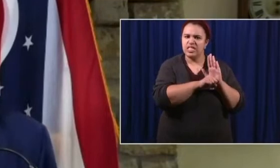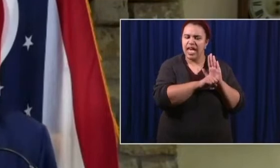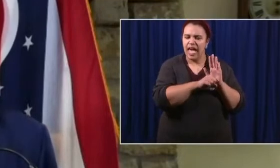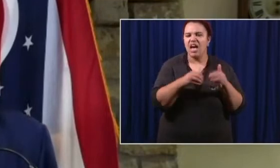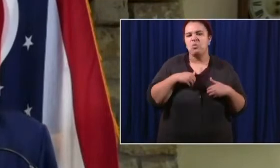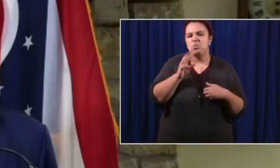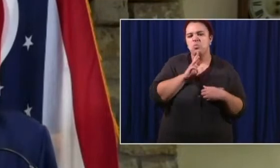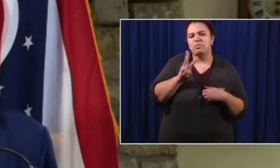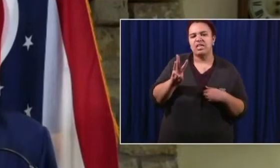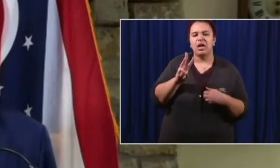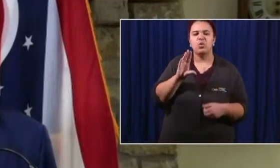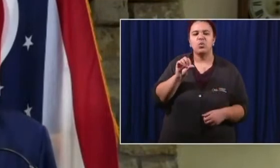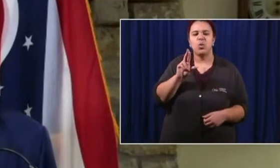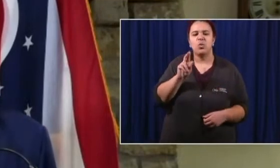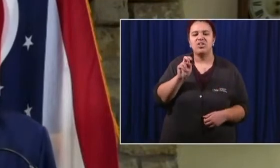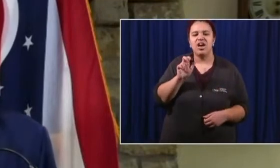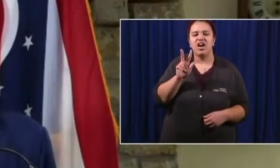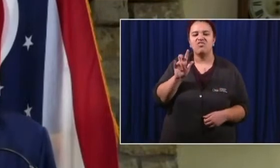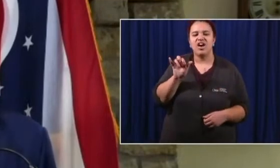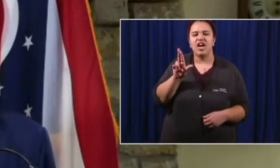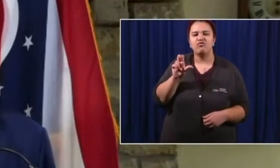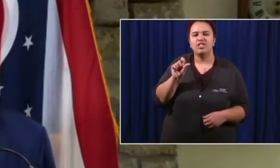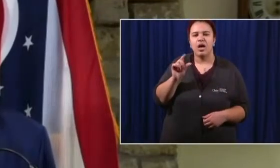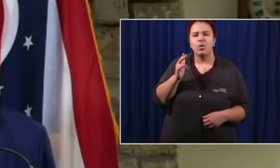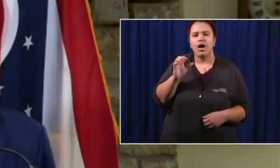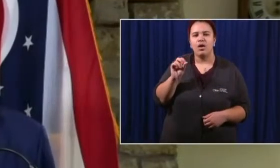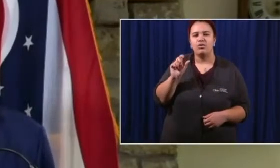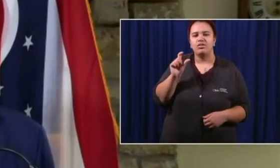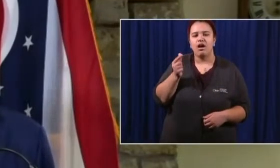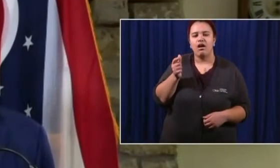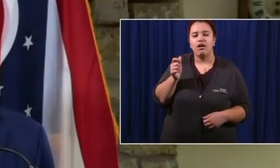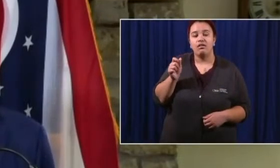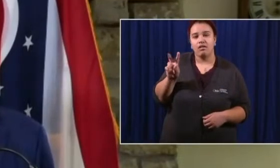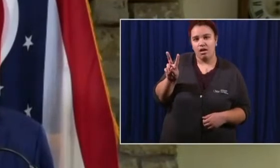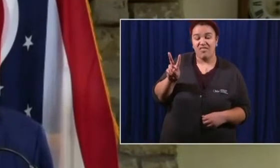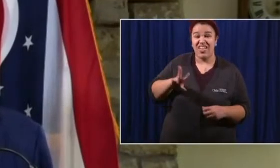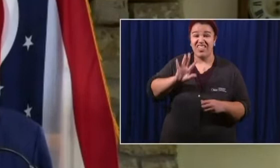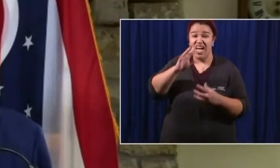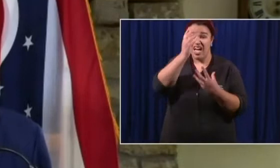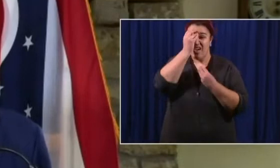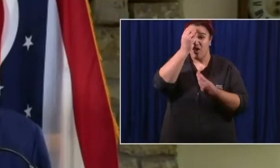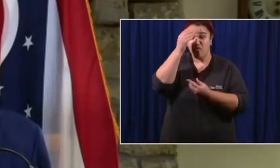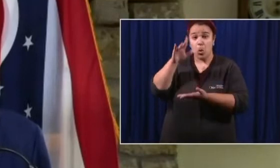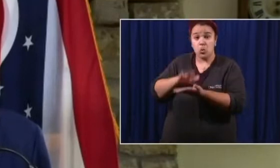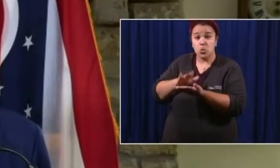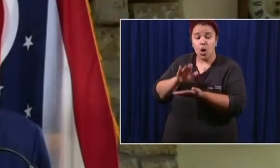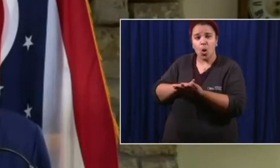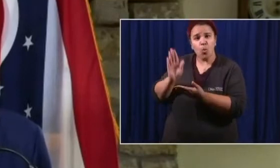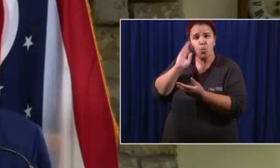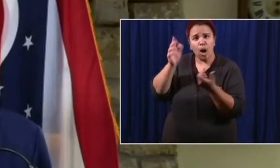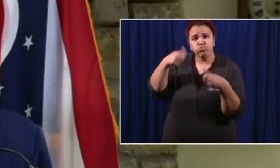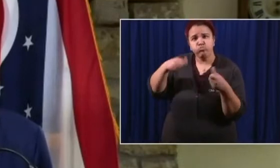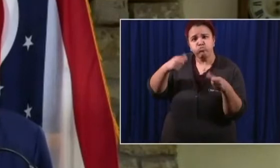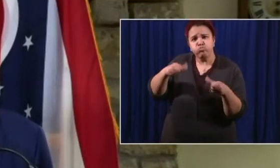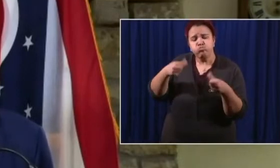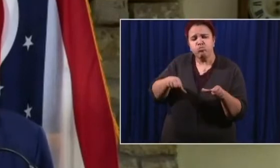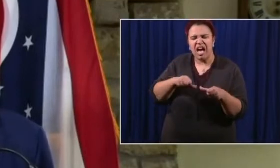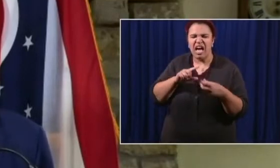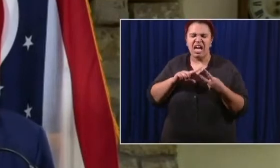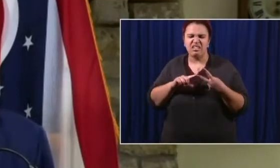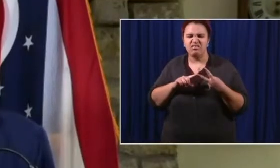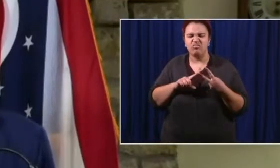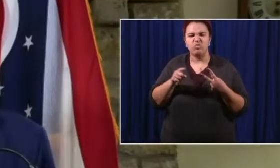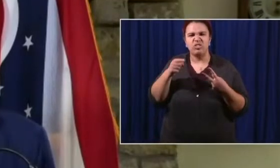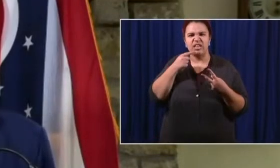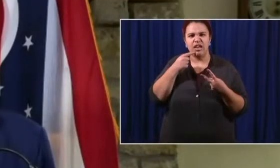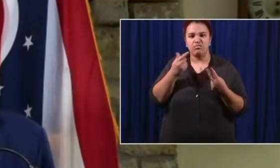coronavirus.ohio.gov website, how granular will that data be in terms of school and district? And then secondly, why give 48 hours to report that